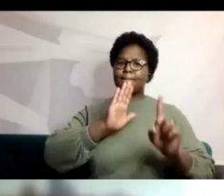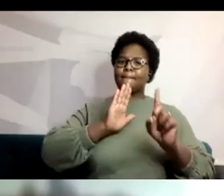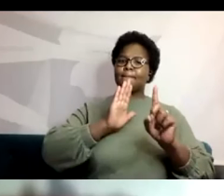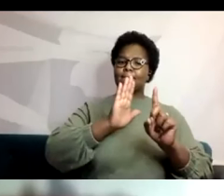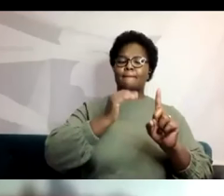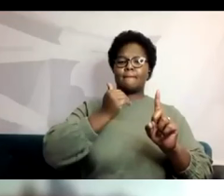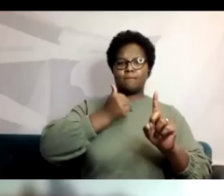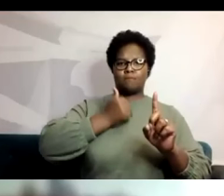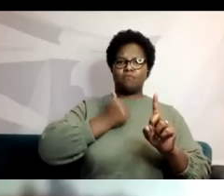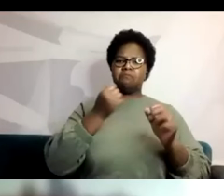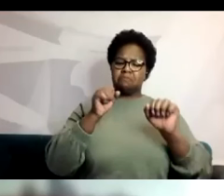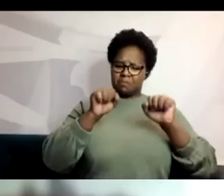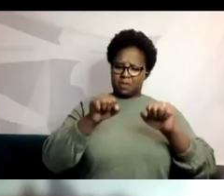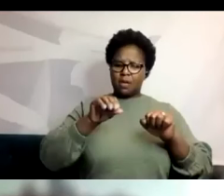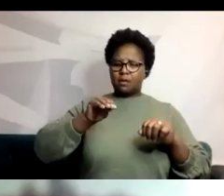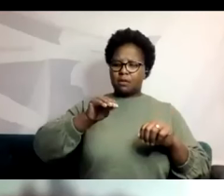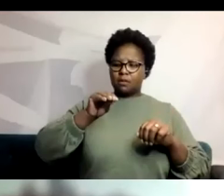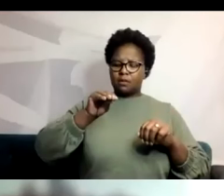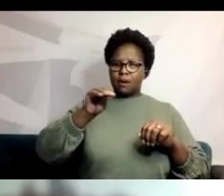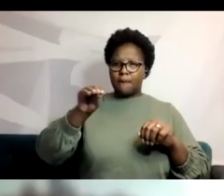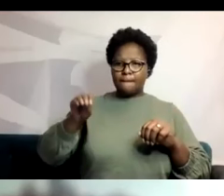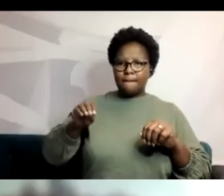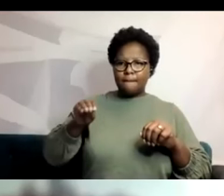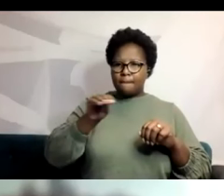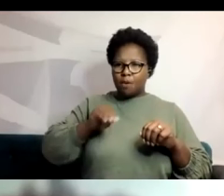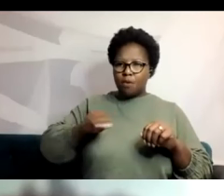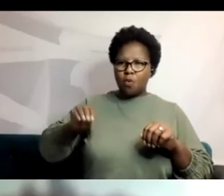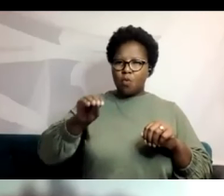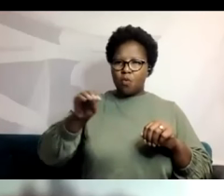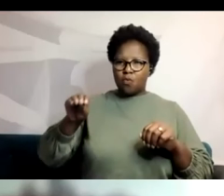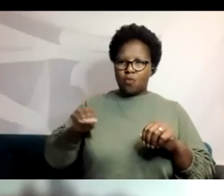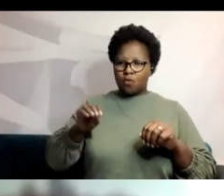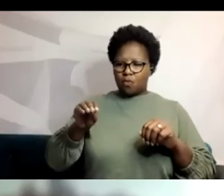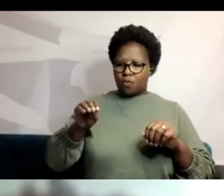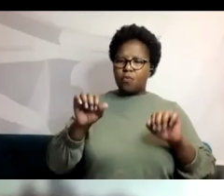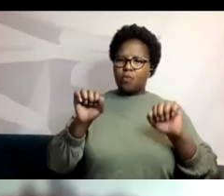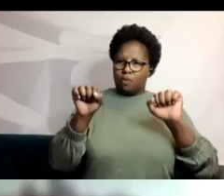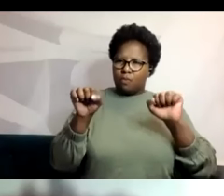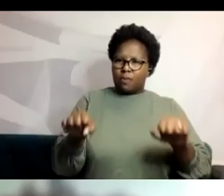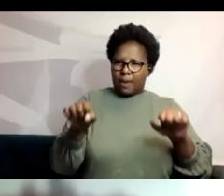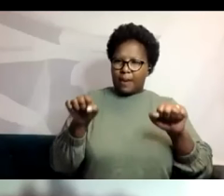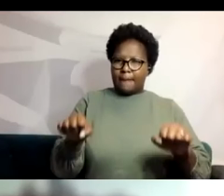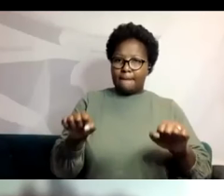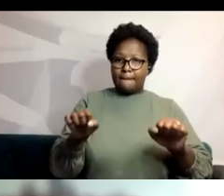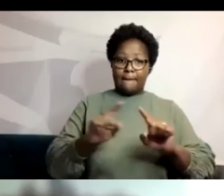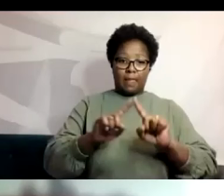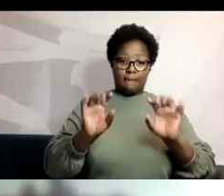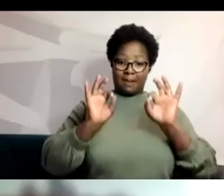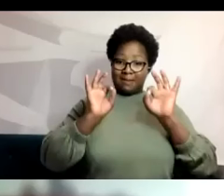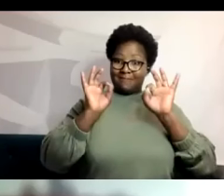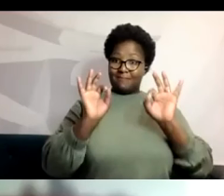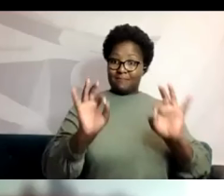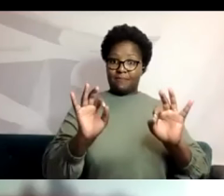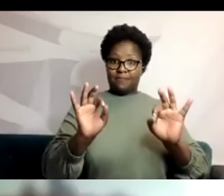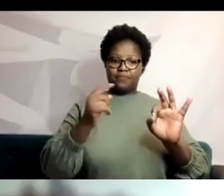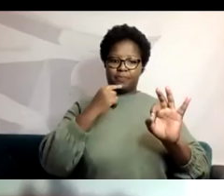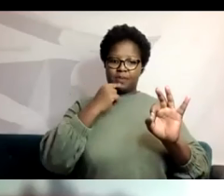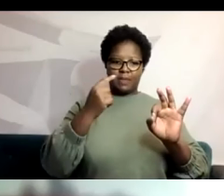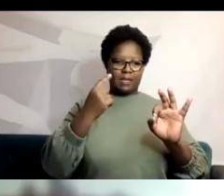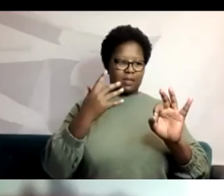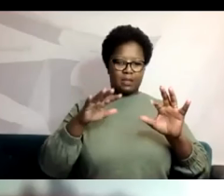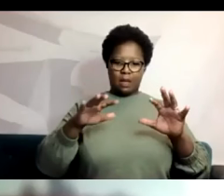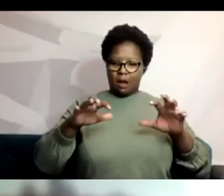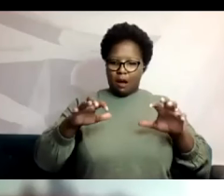more mobility in her hands. She doesn't have as much of a spasticity problem